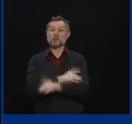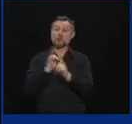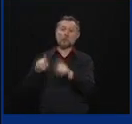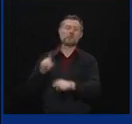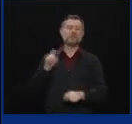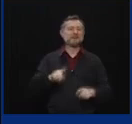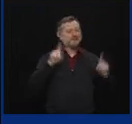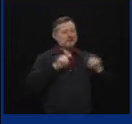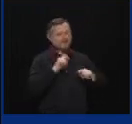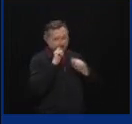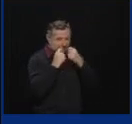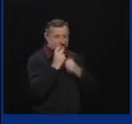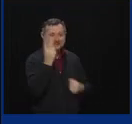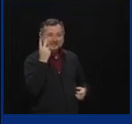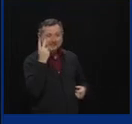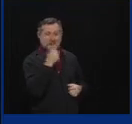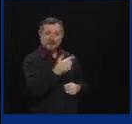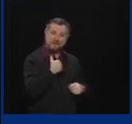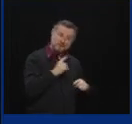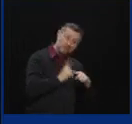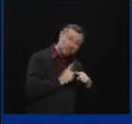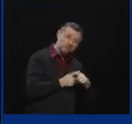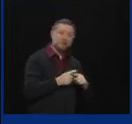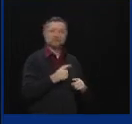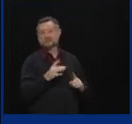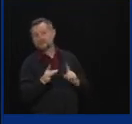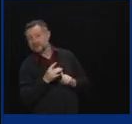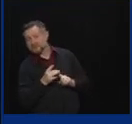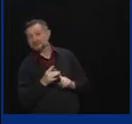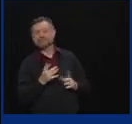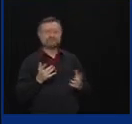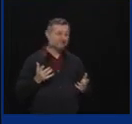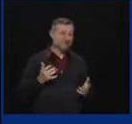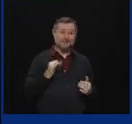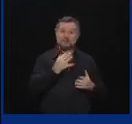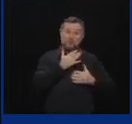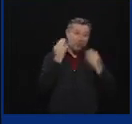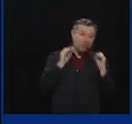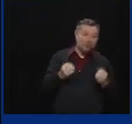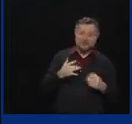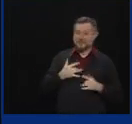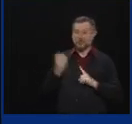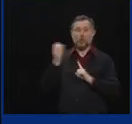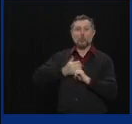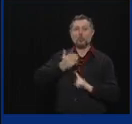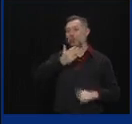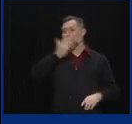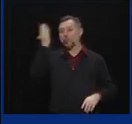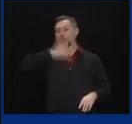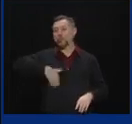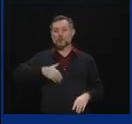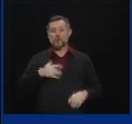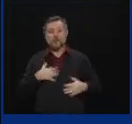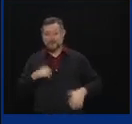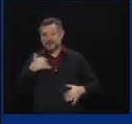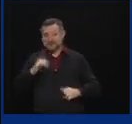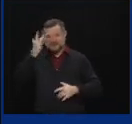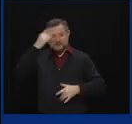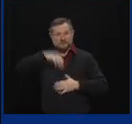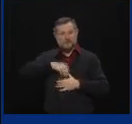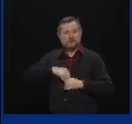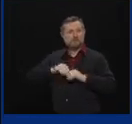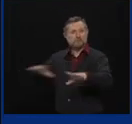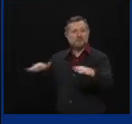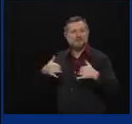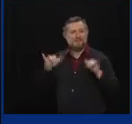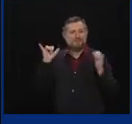COVID-19 positive. You may be asymptomatic, but asymptomatic people can still transmit the illness. So please get tested if you're going